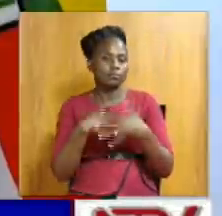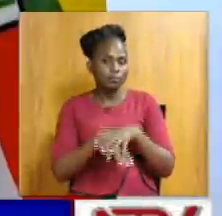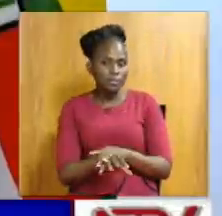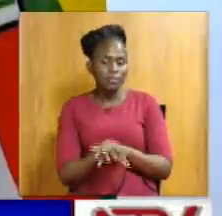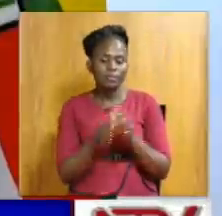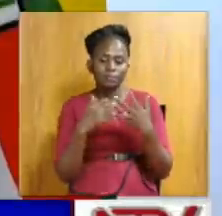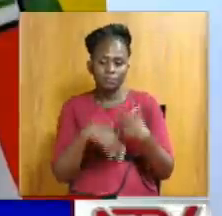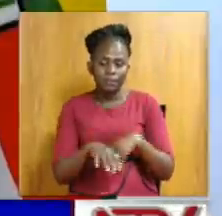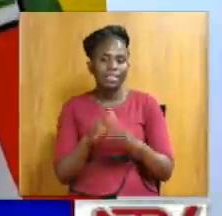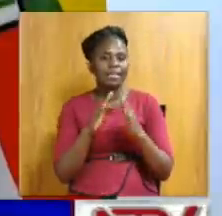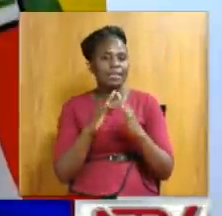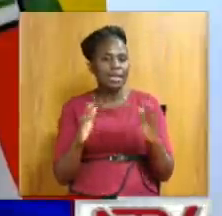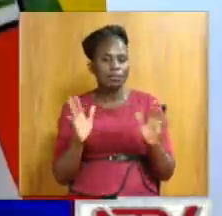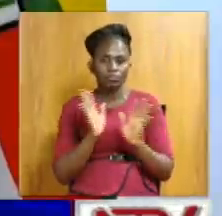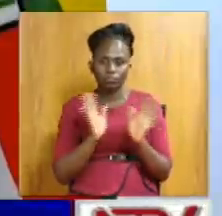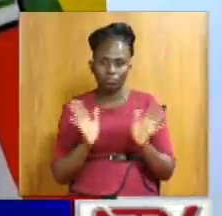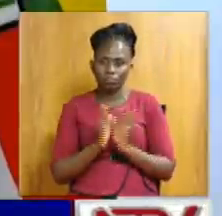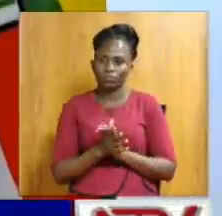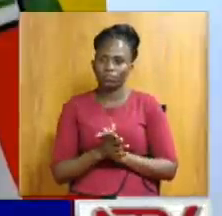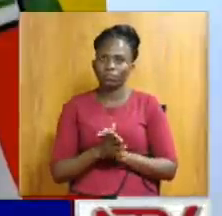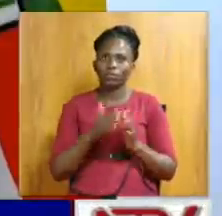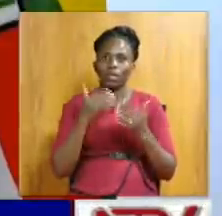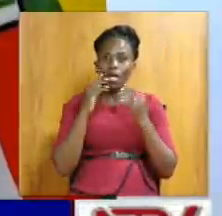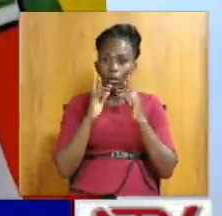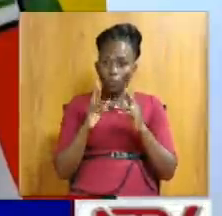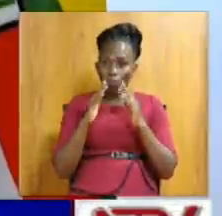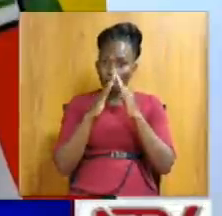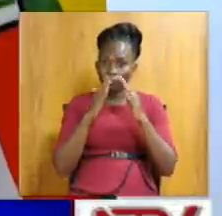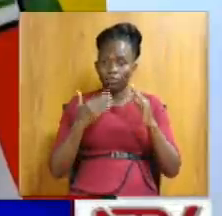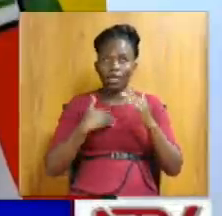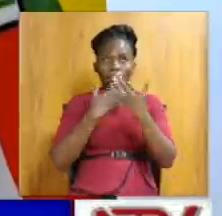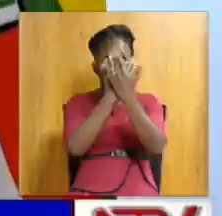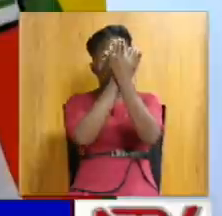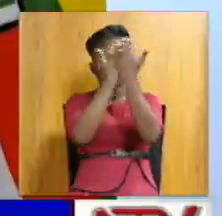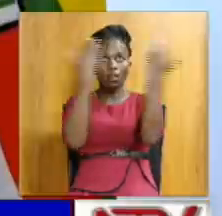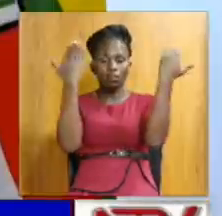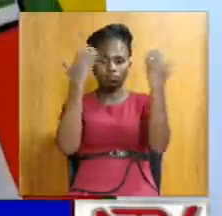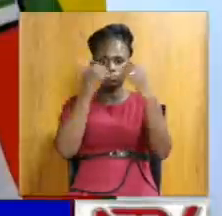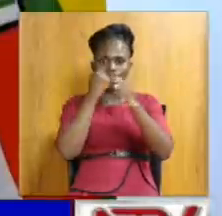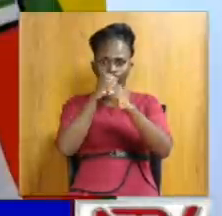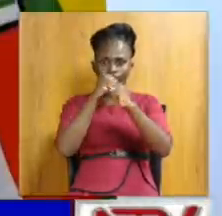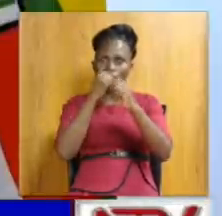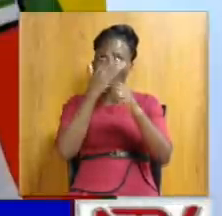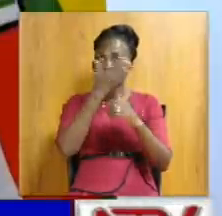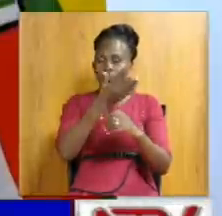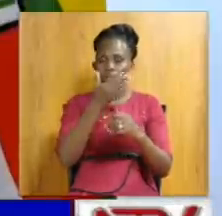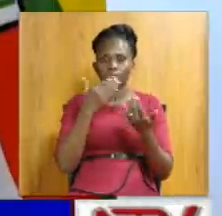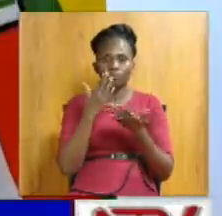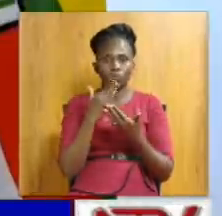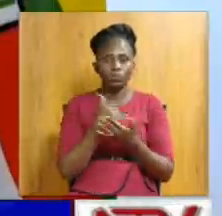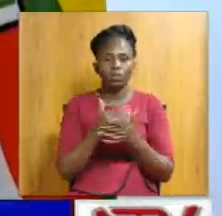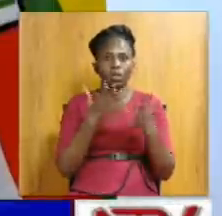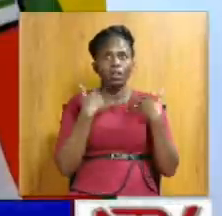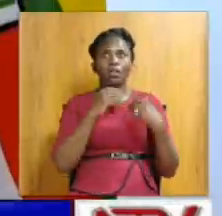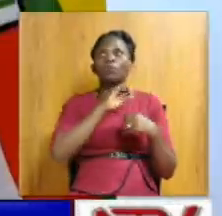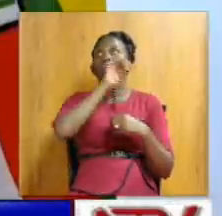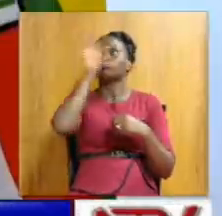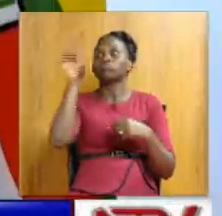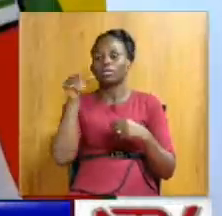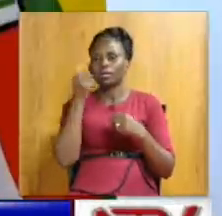I hope the house has a ceiling so that air from the other room does not flow into the other rooms.